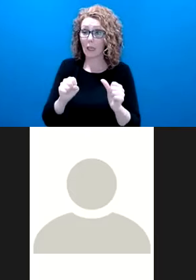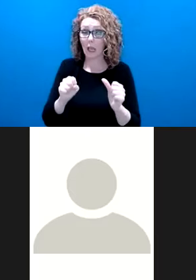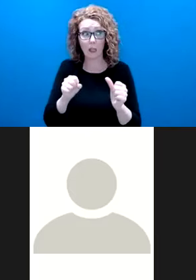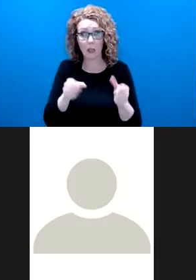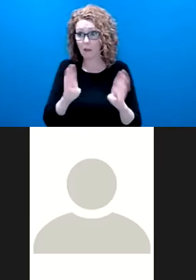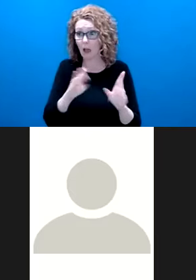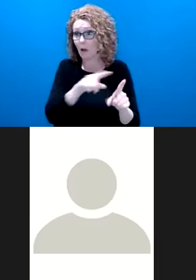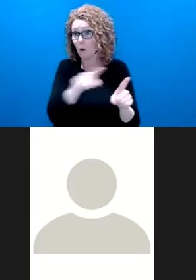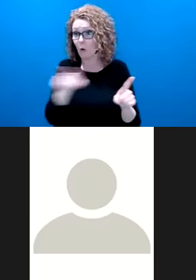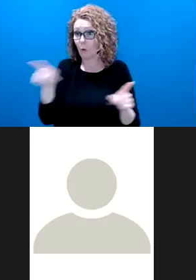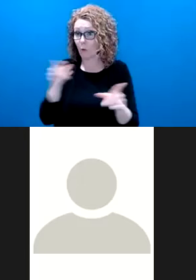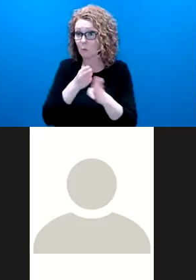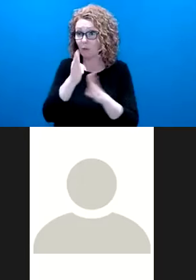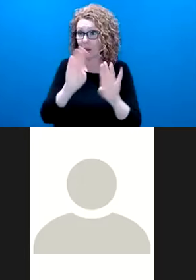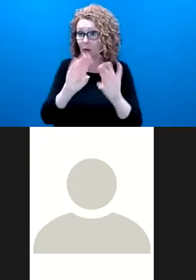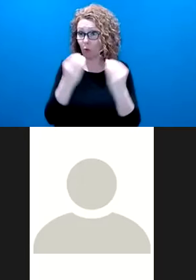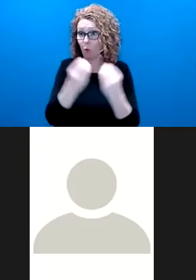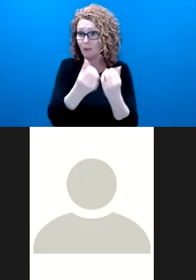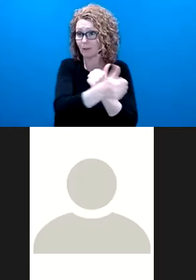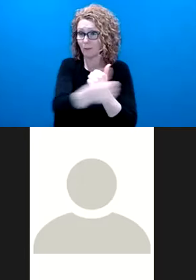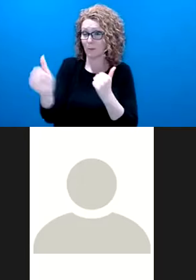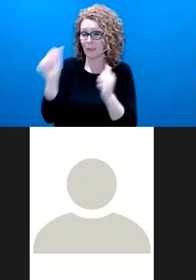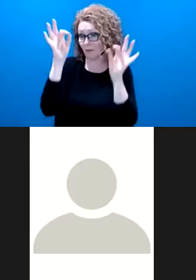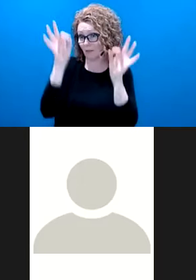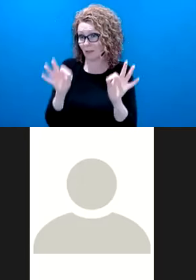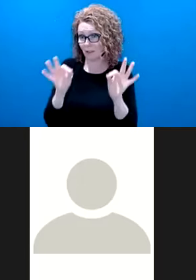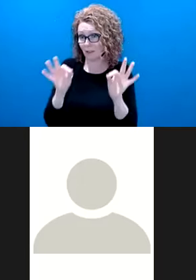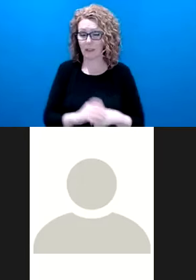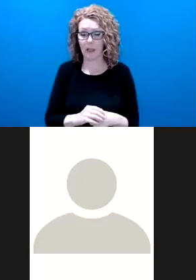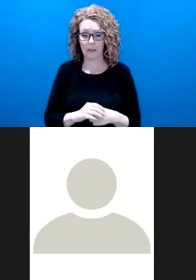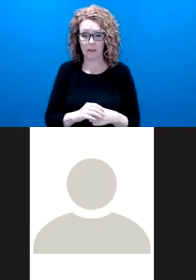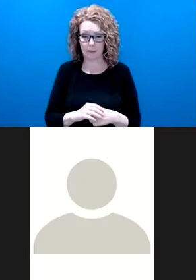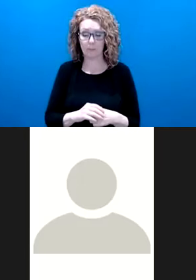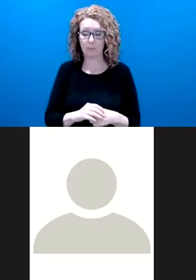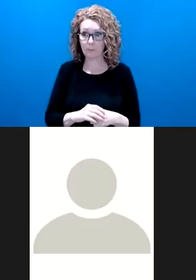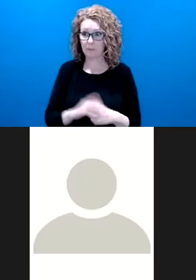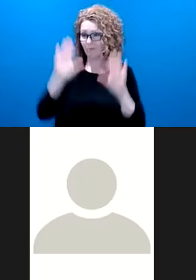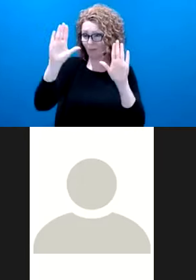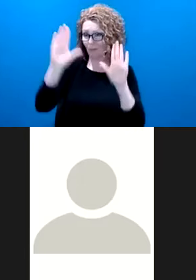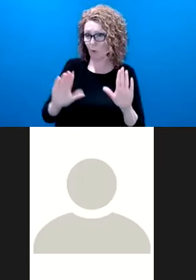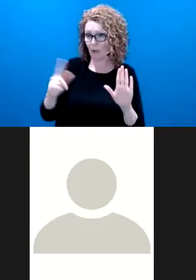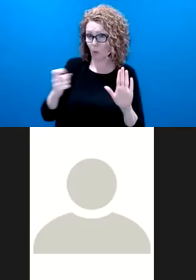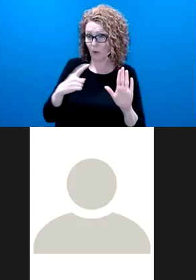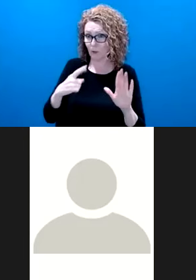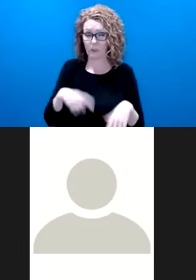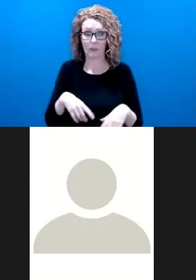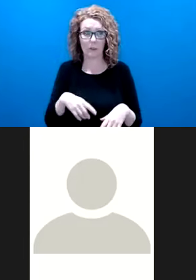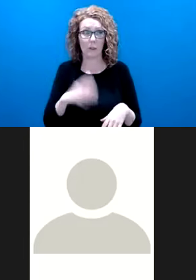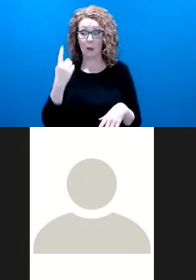great question. So when we talk about rulemaking and defining what these hours